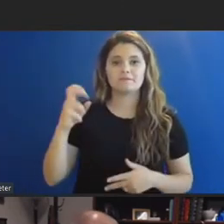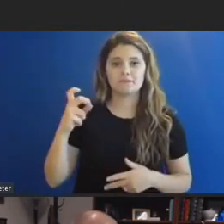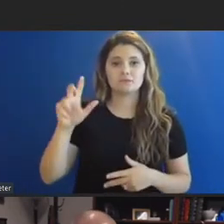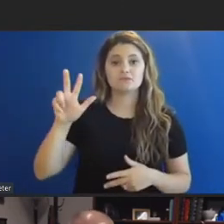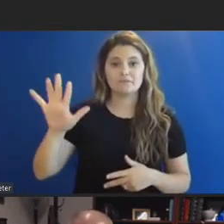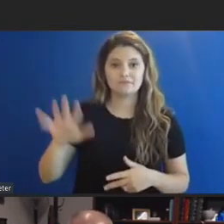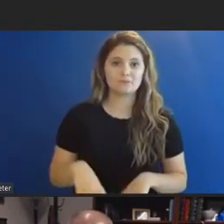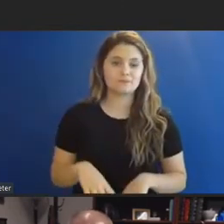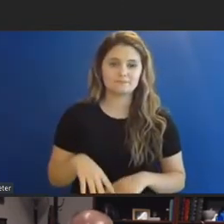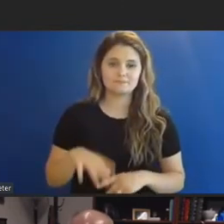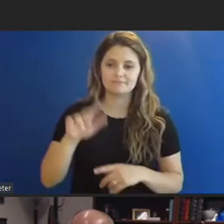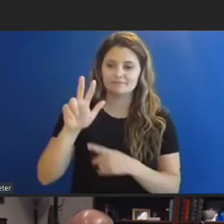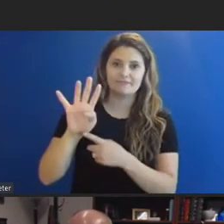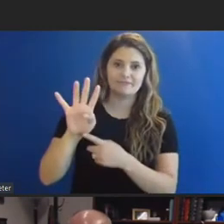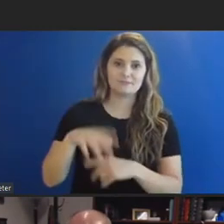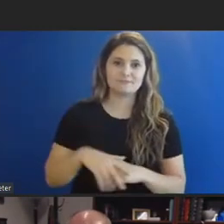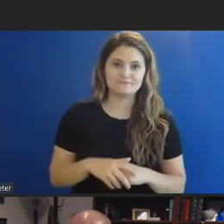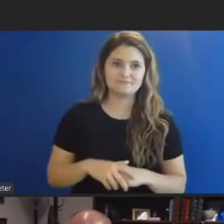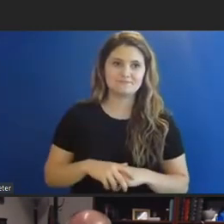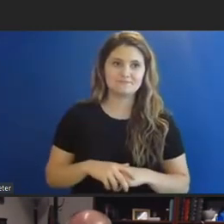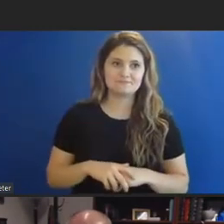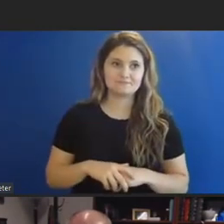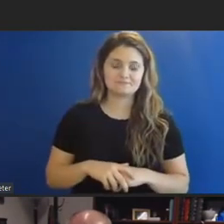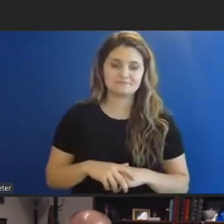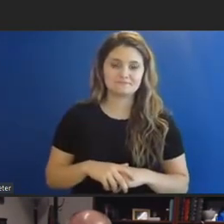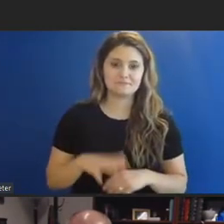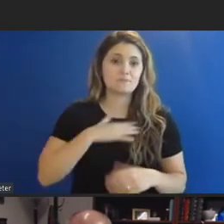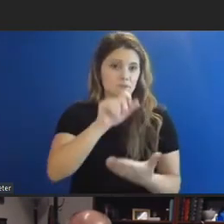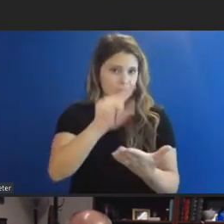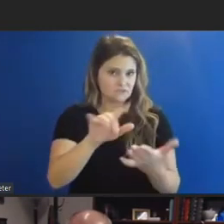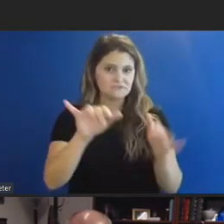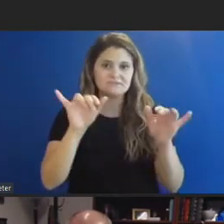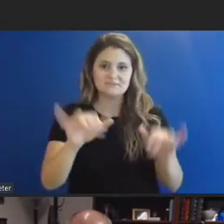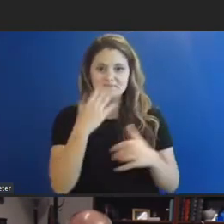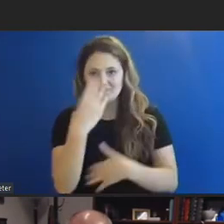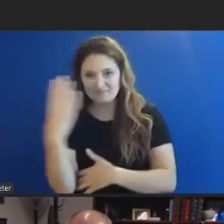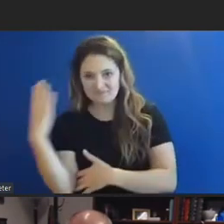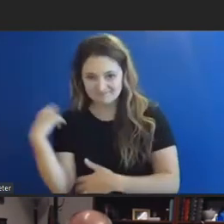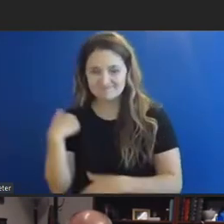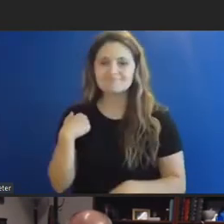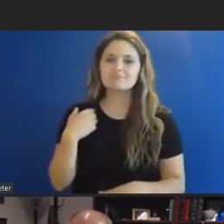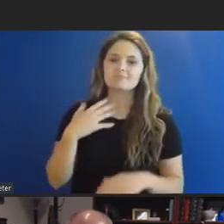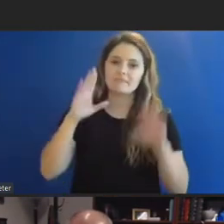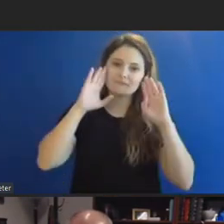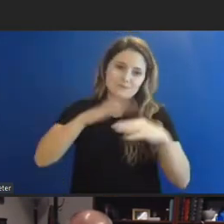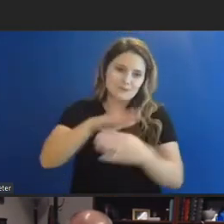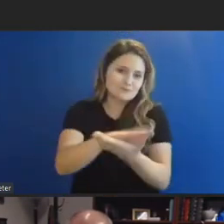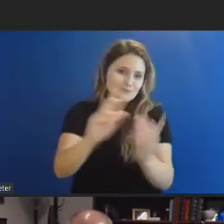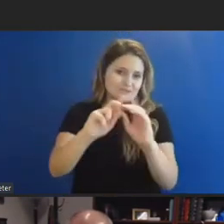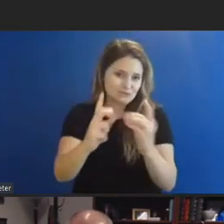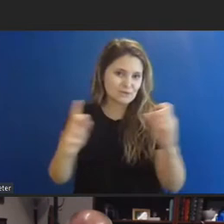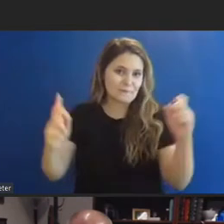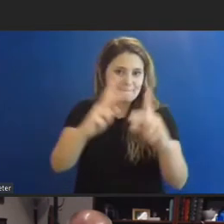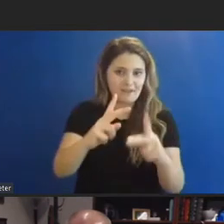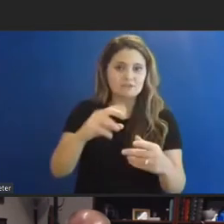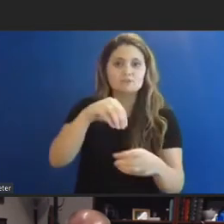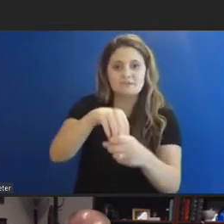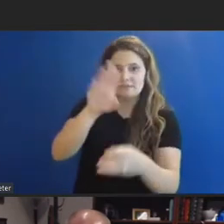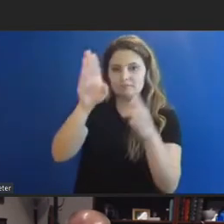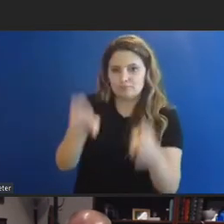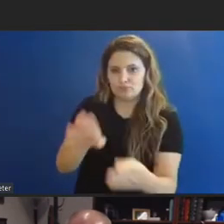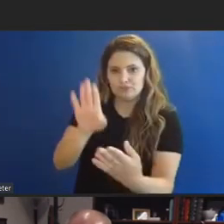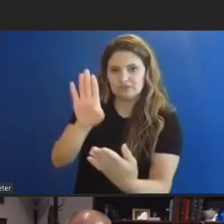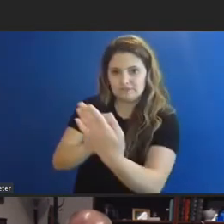Hi all, good morning. So my questions are also going to be focused on the school districts going back to in-person learning.